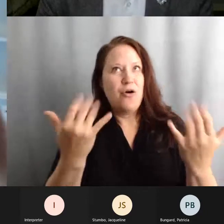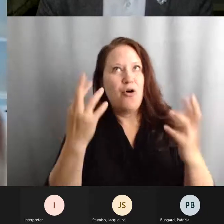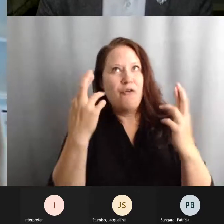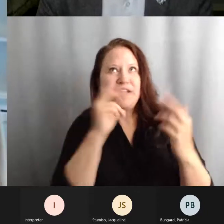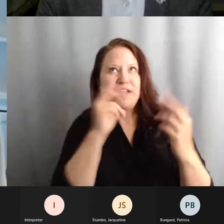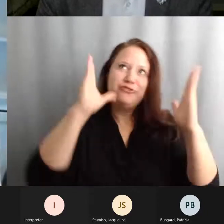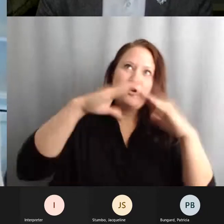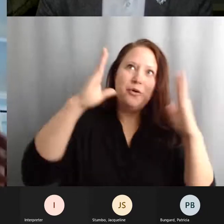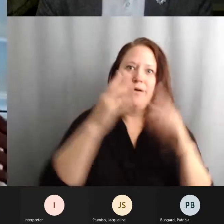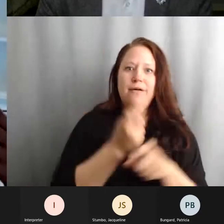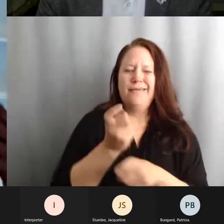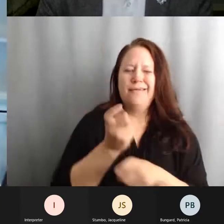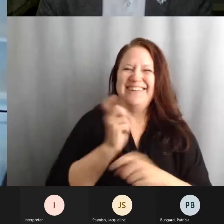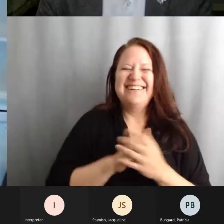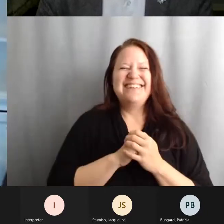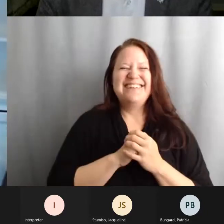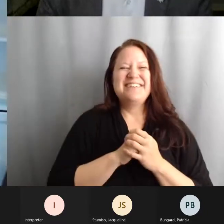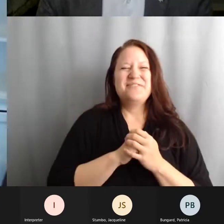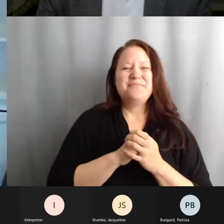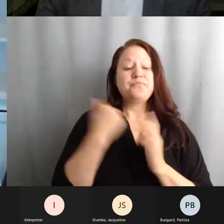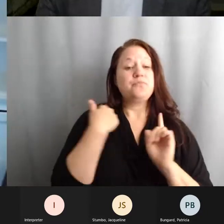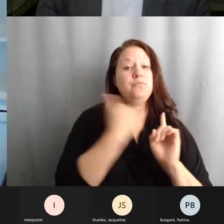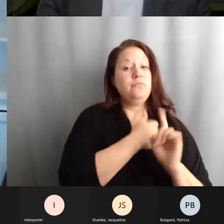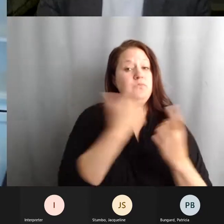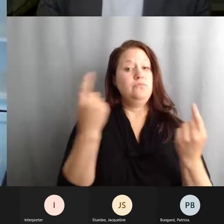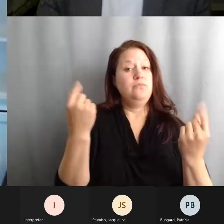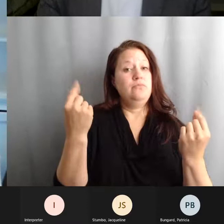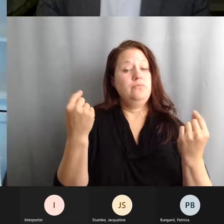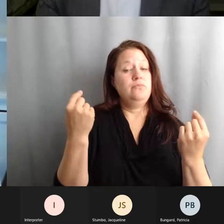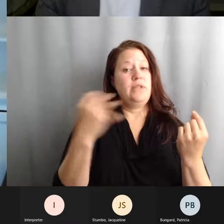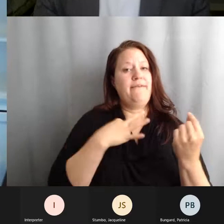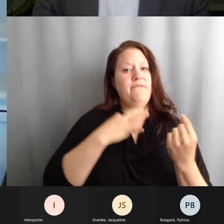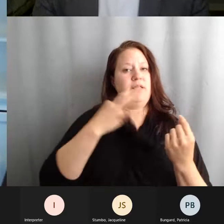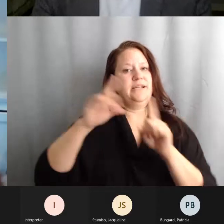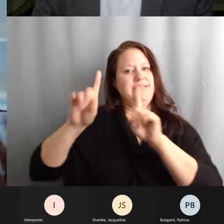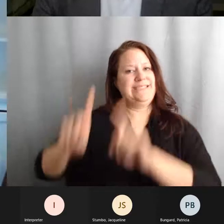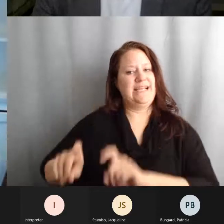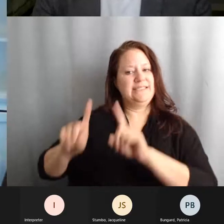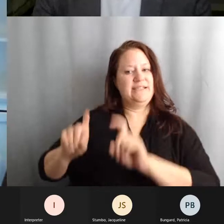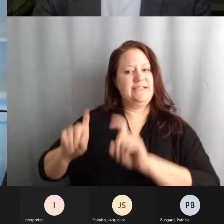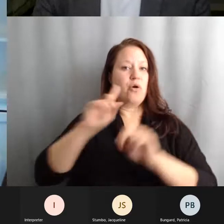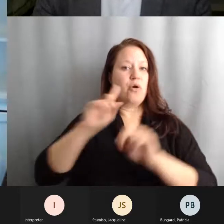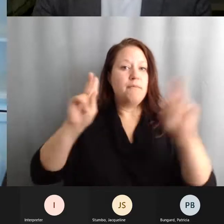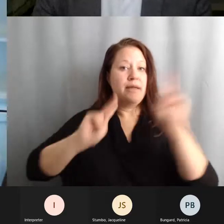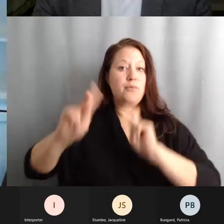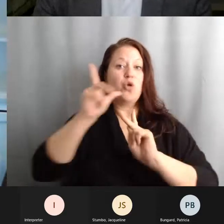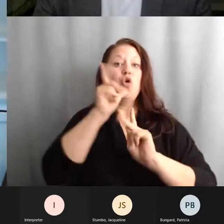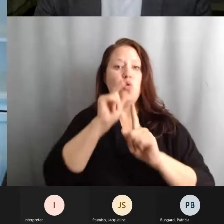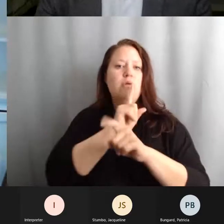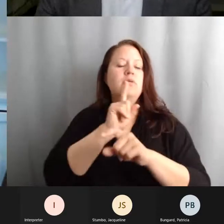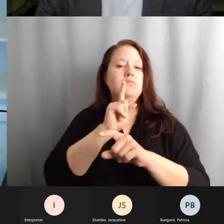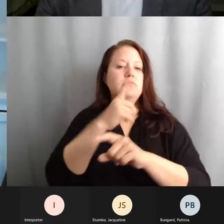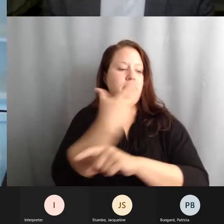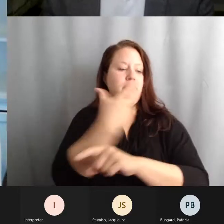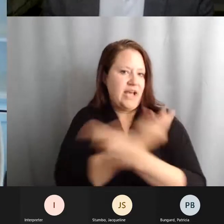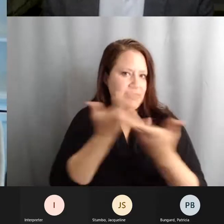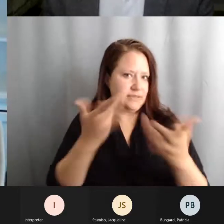kidding, is the fact that we are going to start a voluntary testing of people who are vaccinated. We're going to